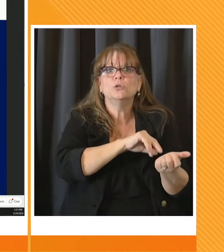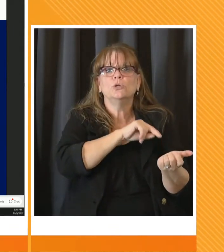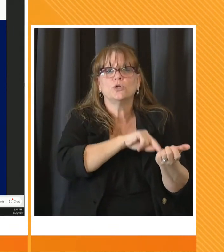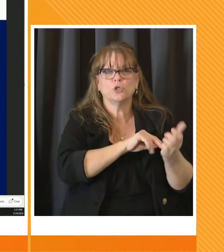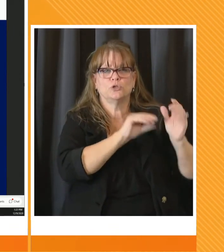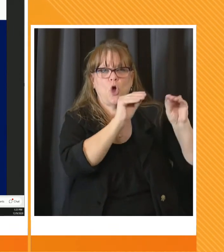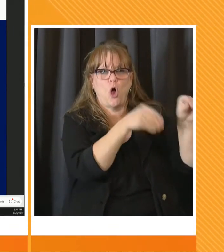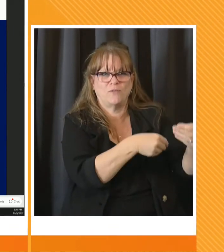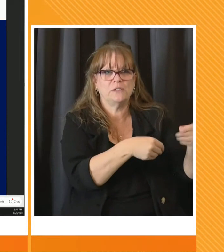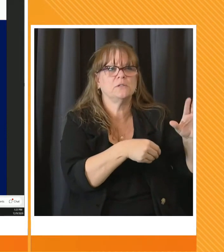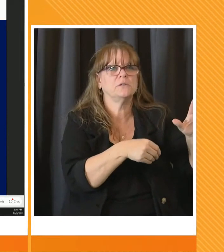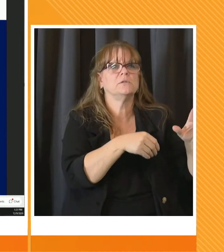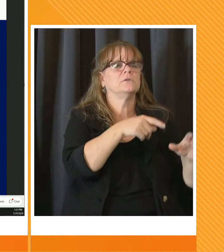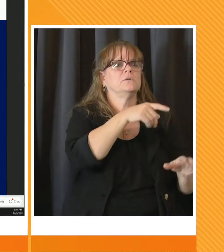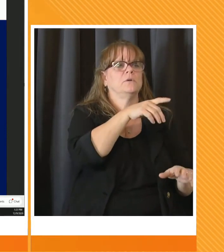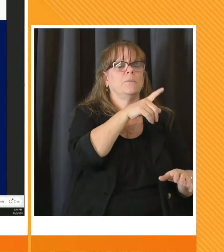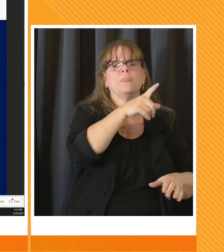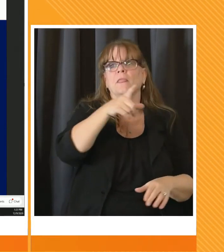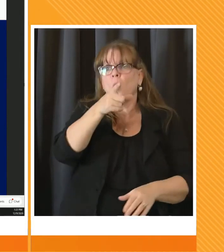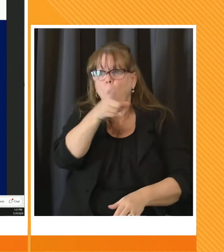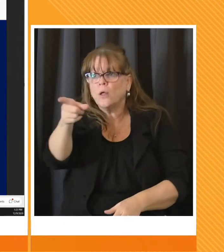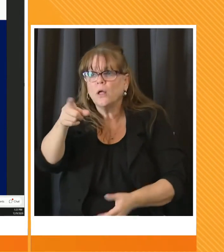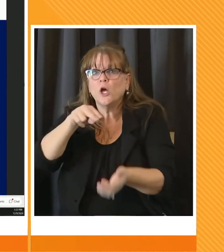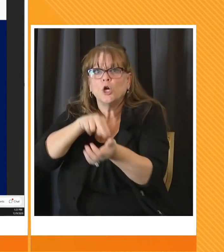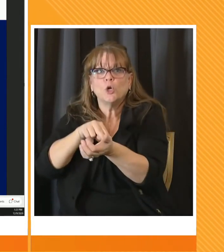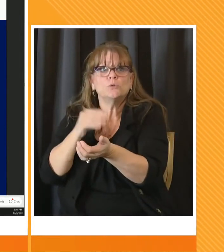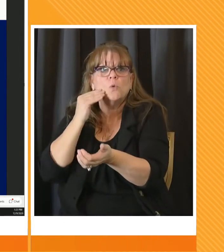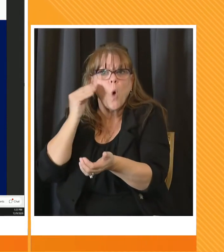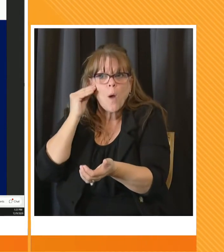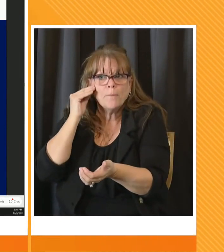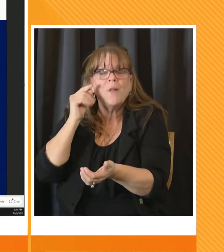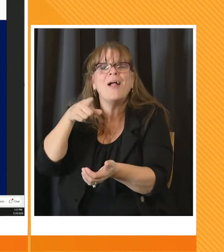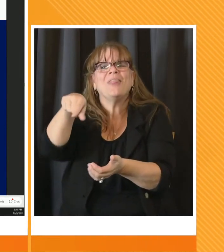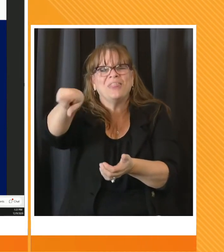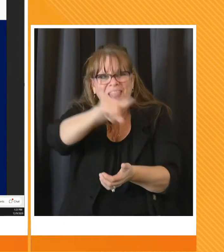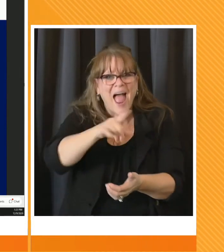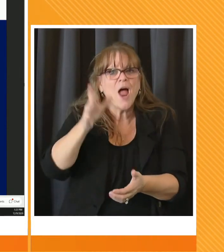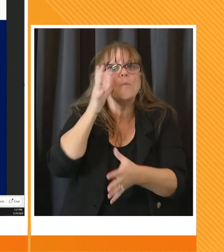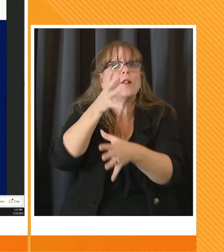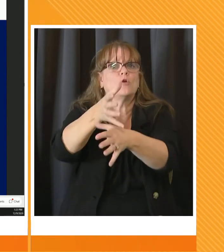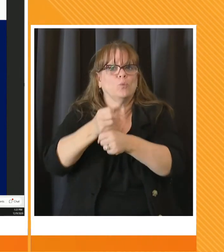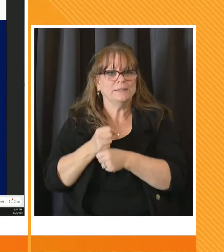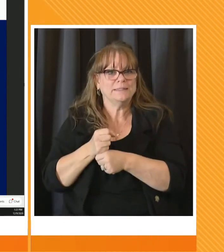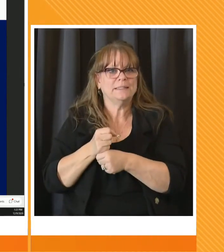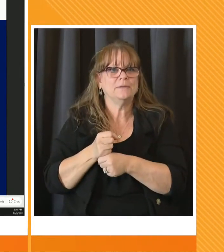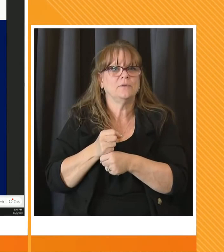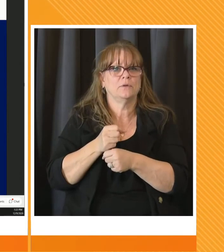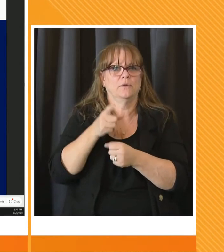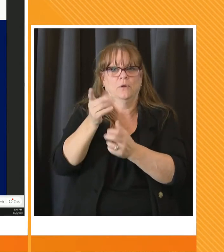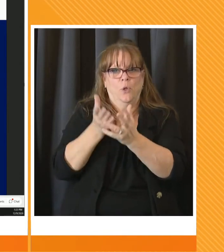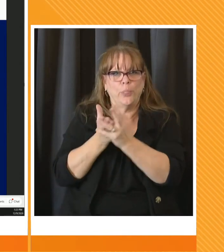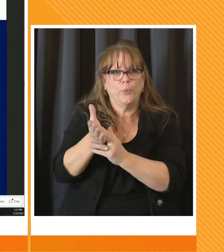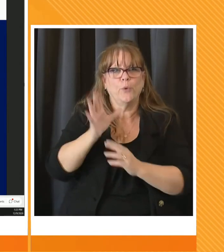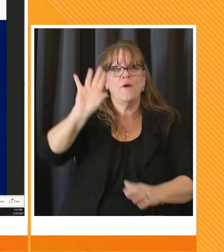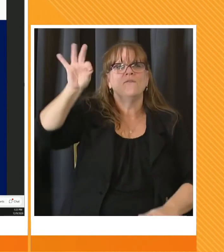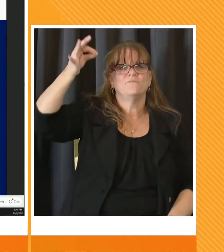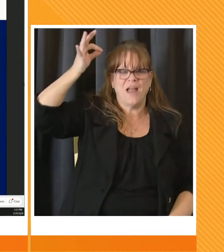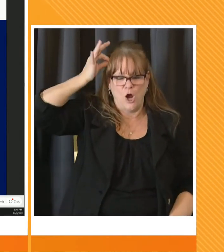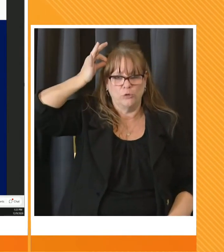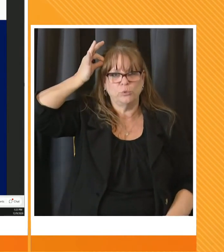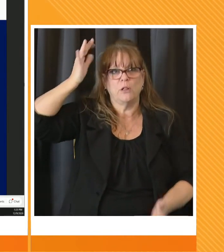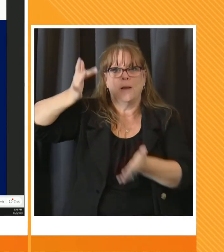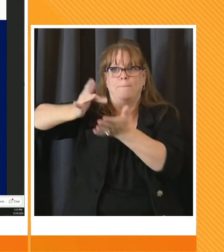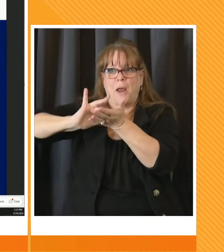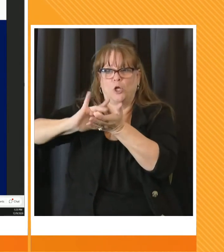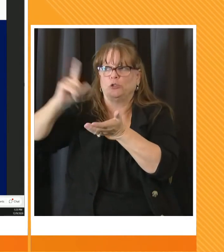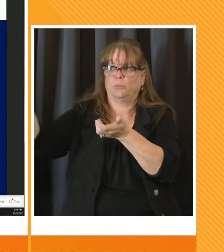receive vaccine through the federal pharmacy partnership that will most likely be including Walgreens and